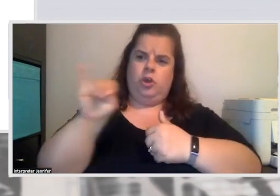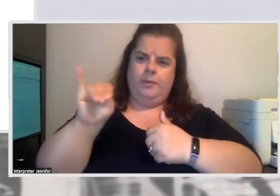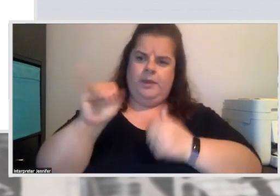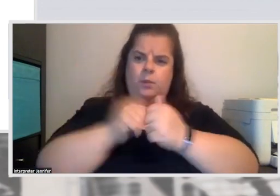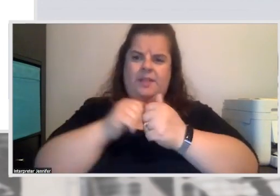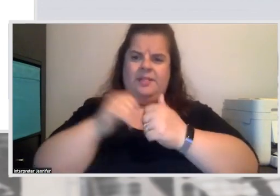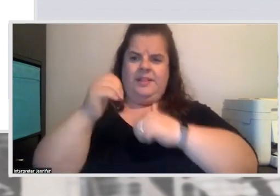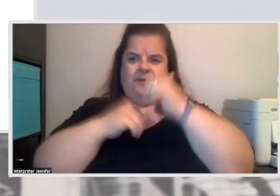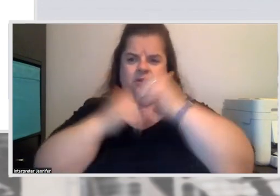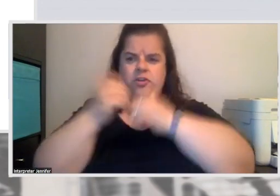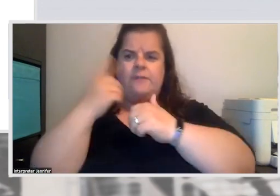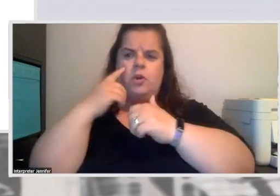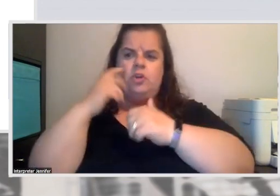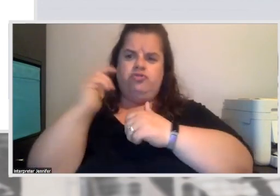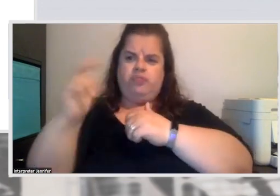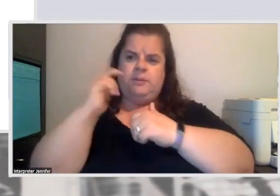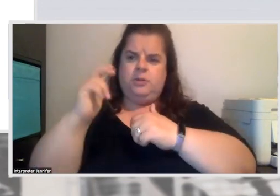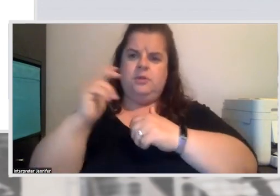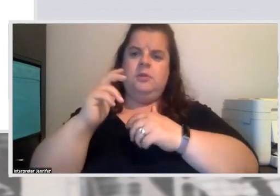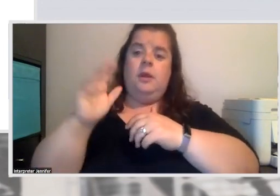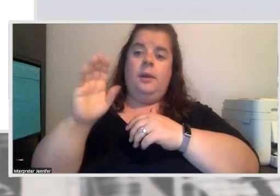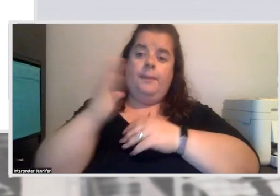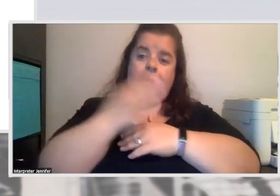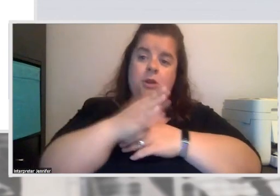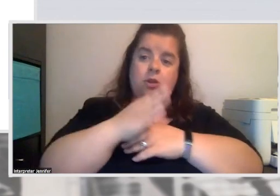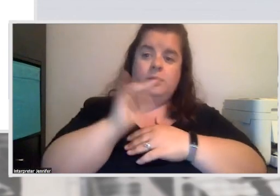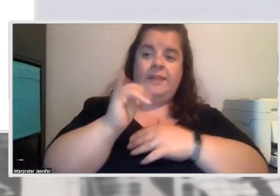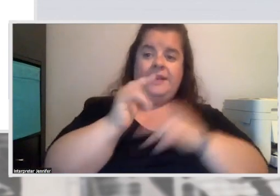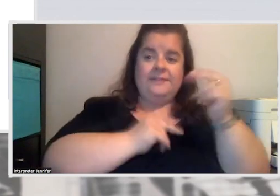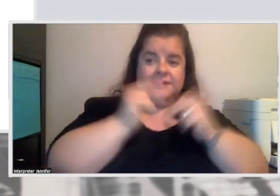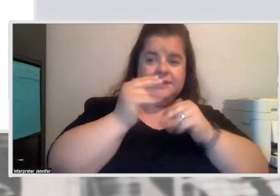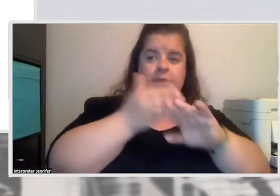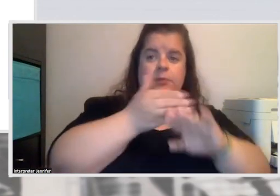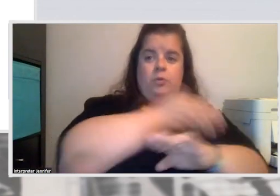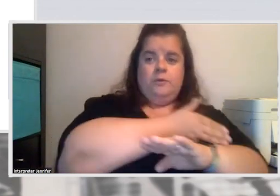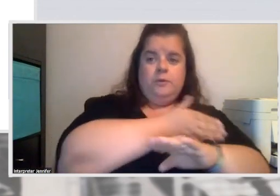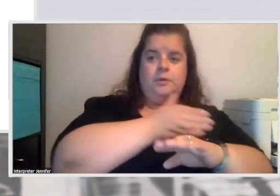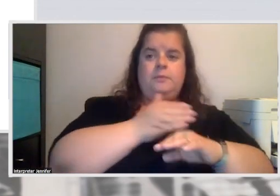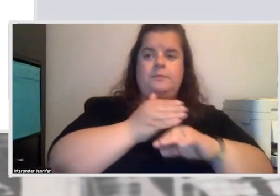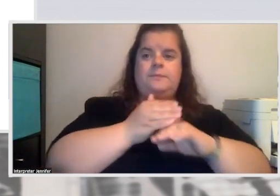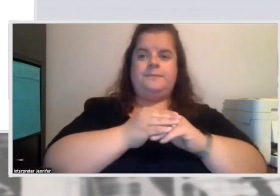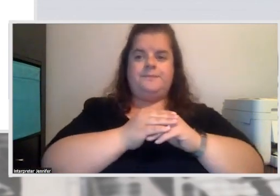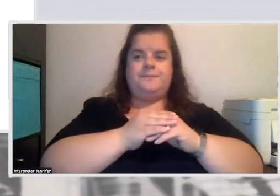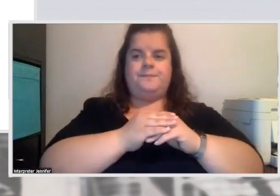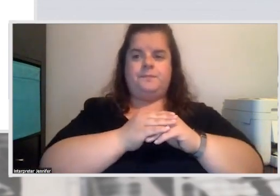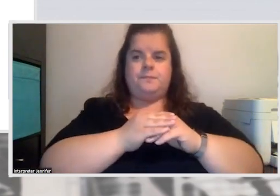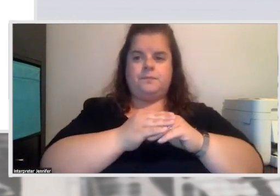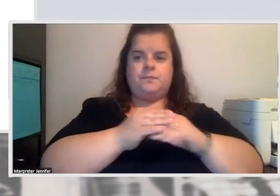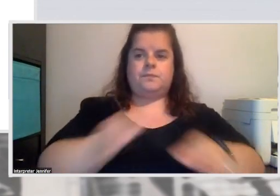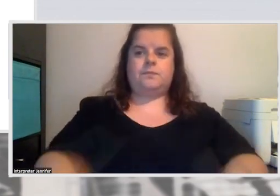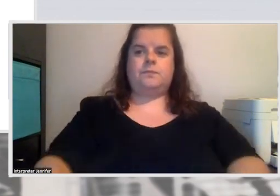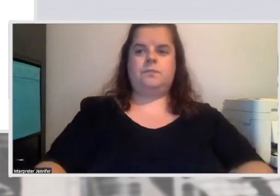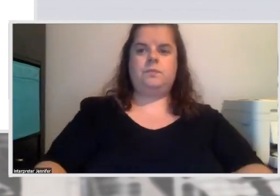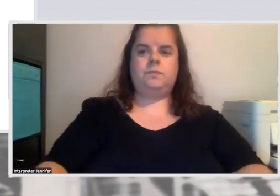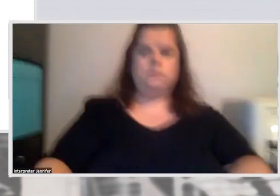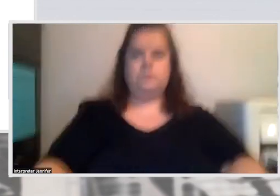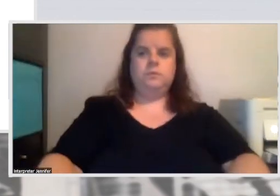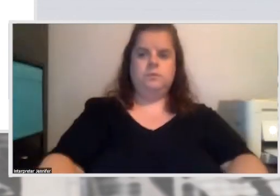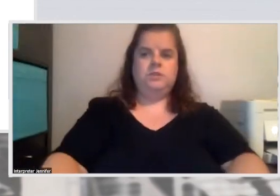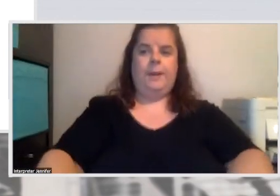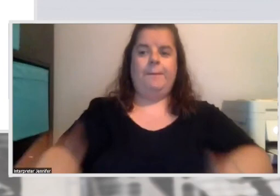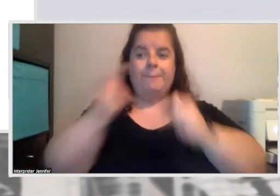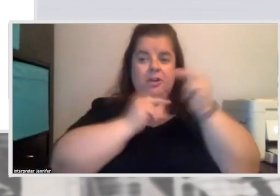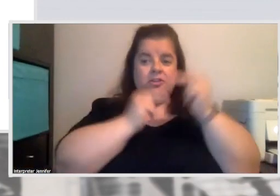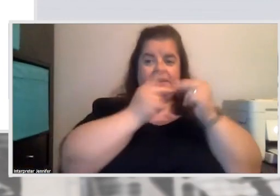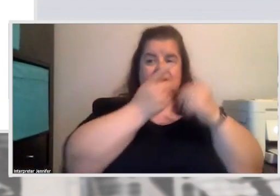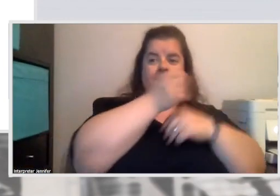our transportation is orange. The blue section is our facility improvement. So that'll be things, both buildings and also parks, playgrounds, those